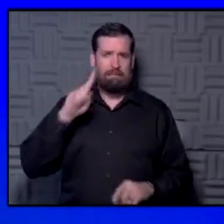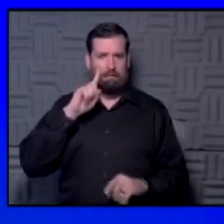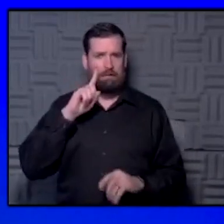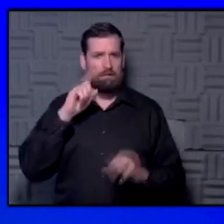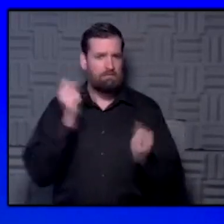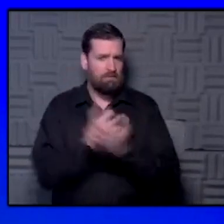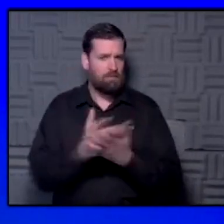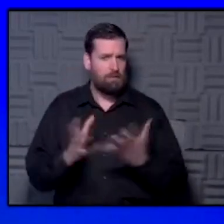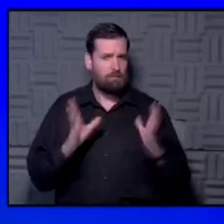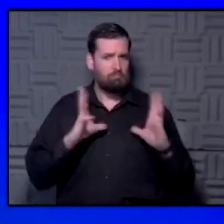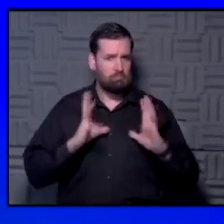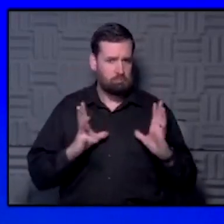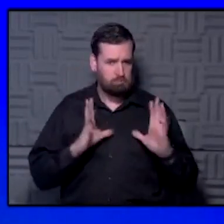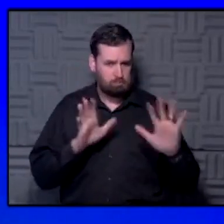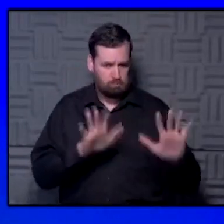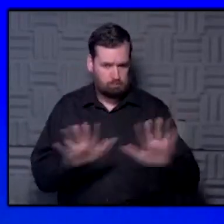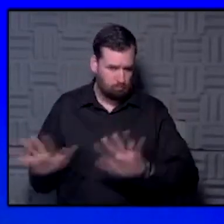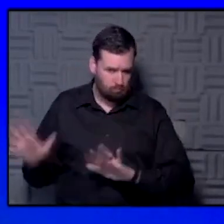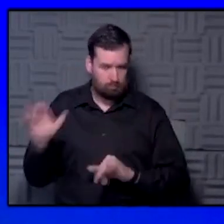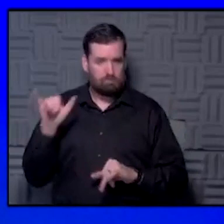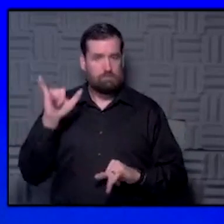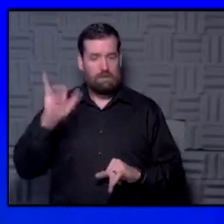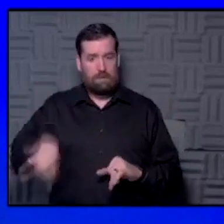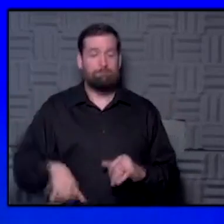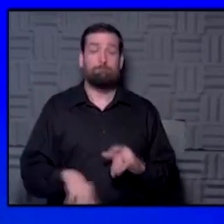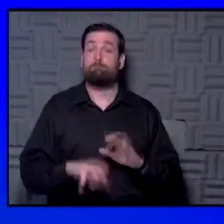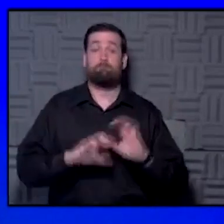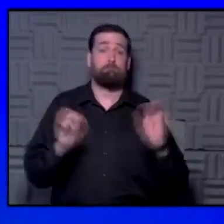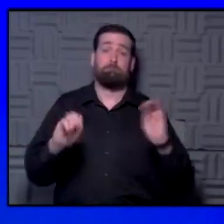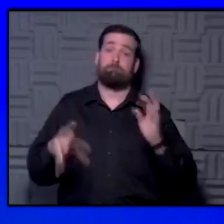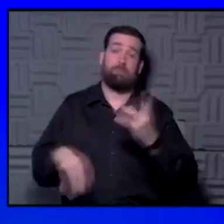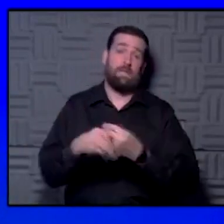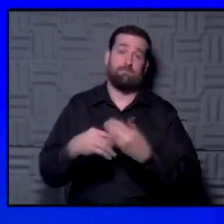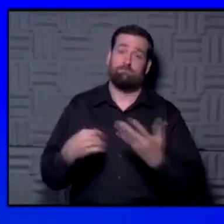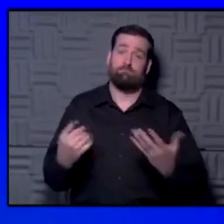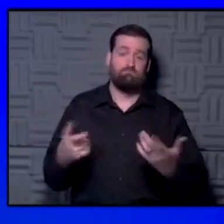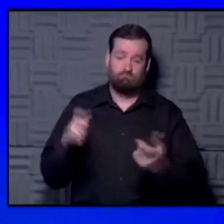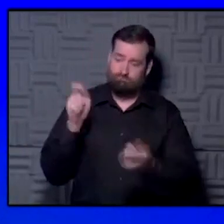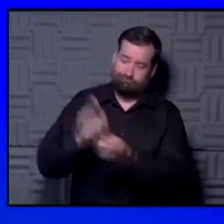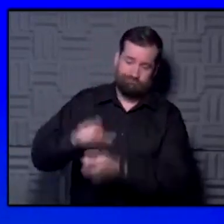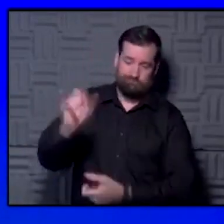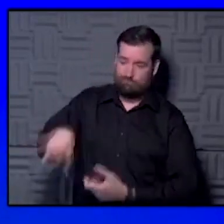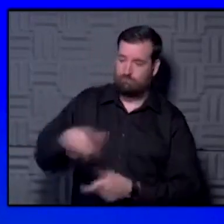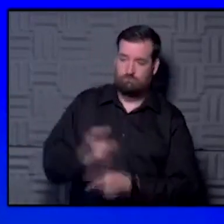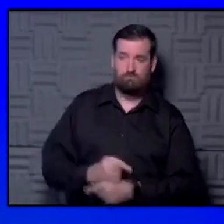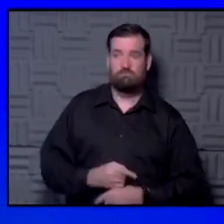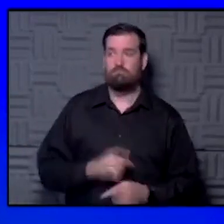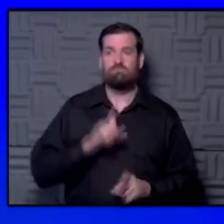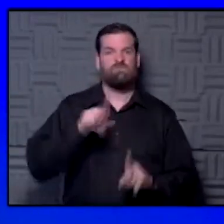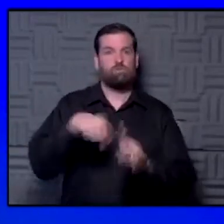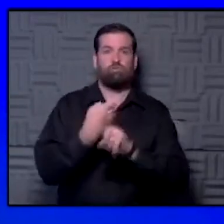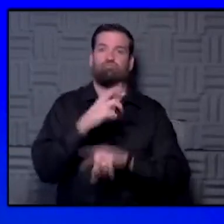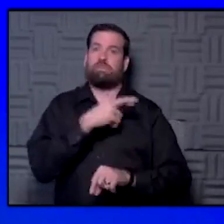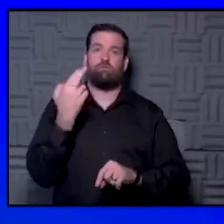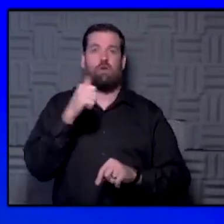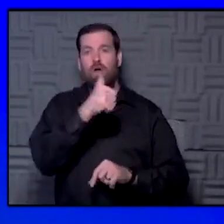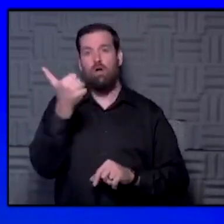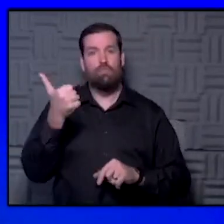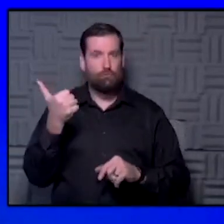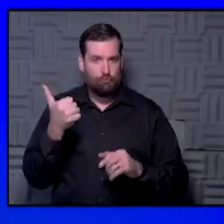gone well with that. So, just nothing to add. Exactly what you're saying. Just risk and other comorbidities